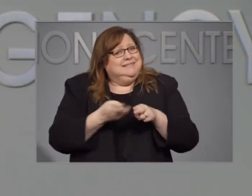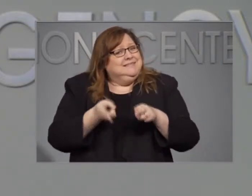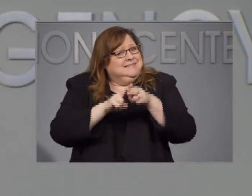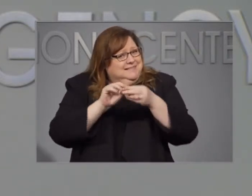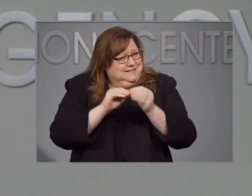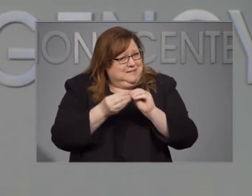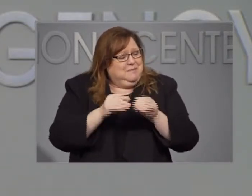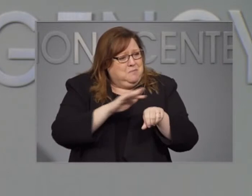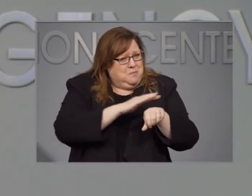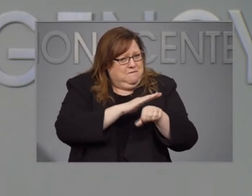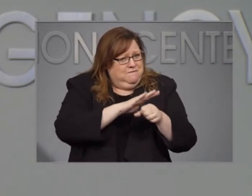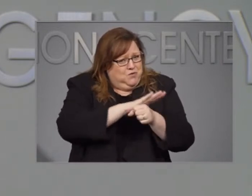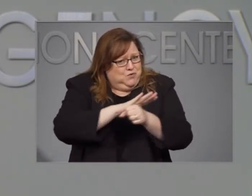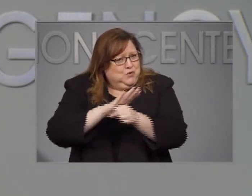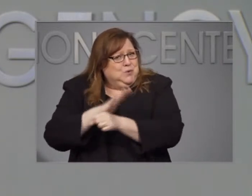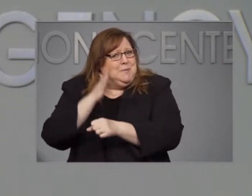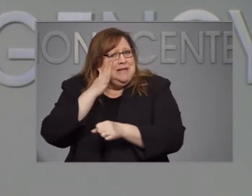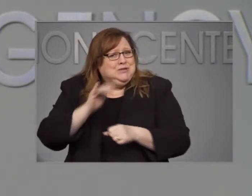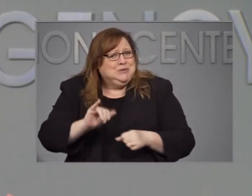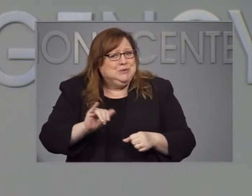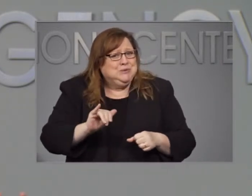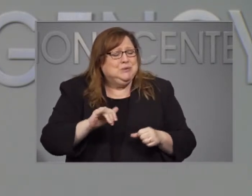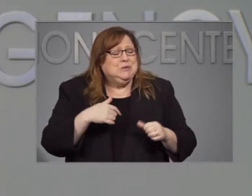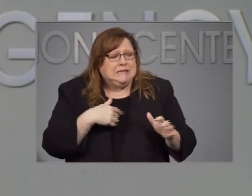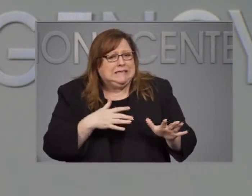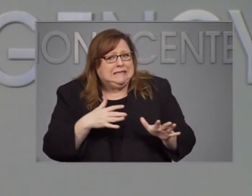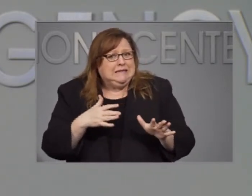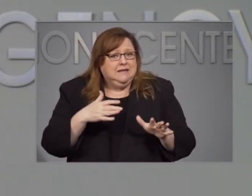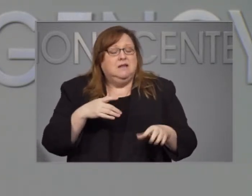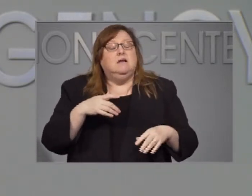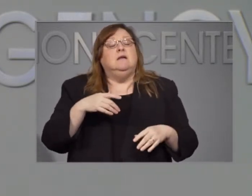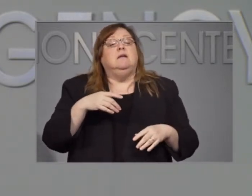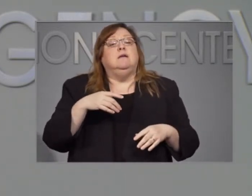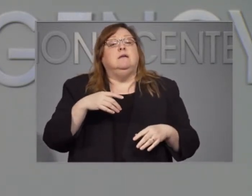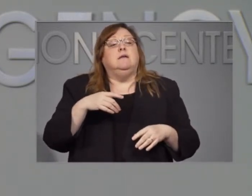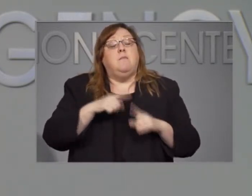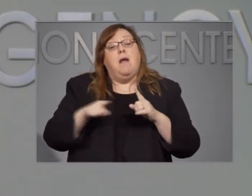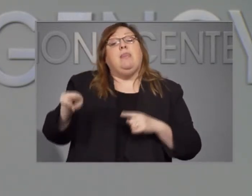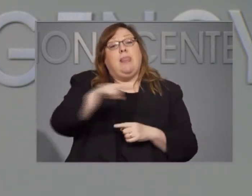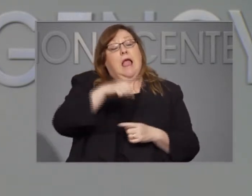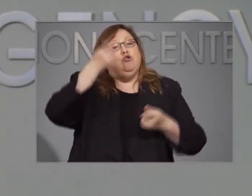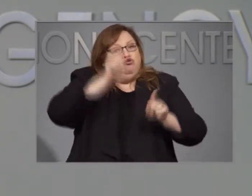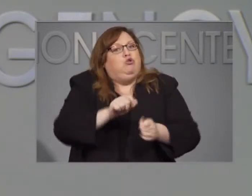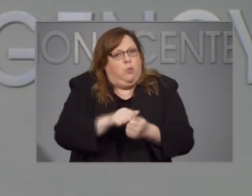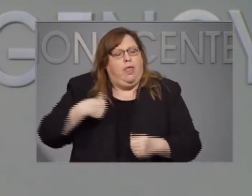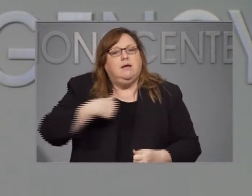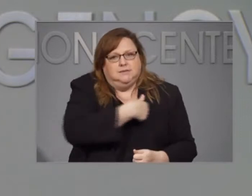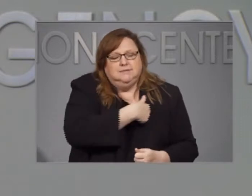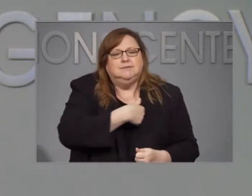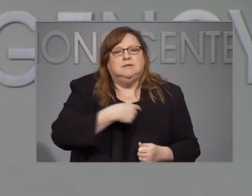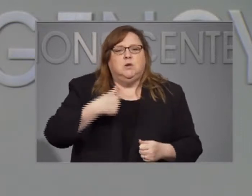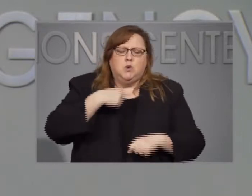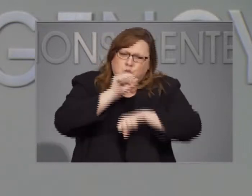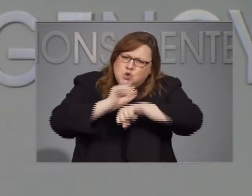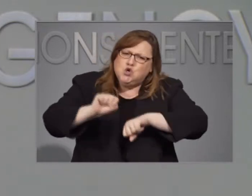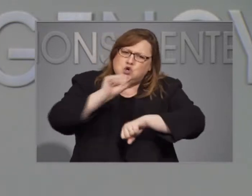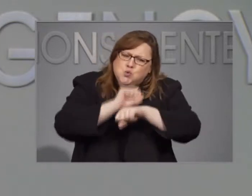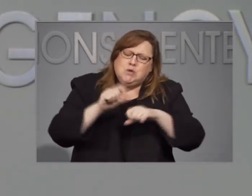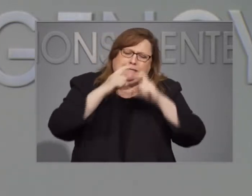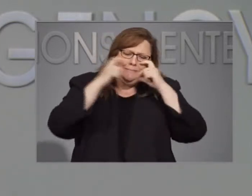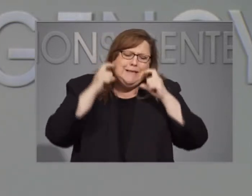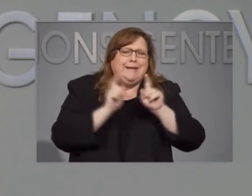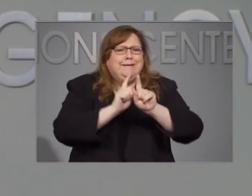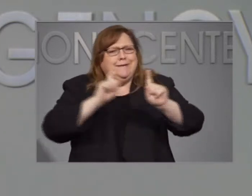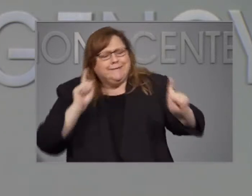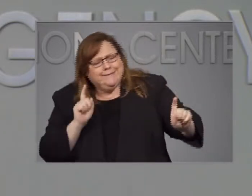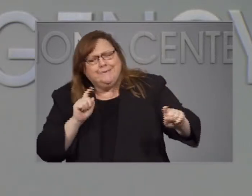is they have said, we feel that these months in which we've been able to build our capabilities that I talked about earlier,